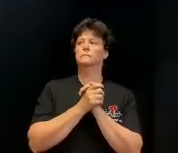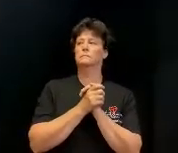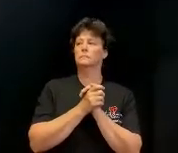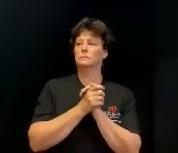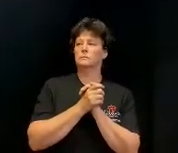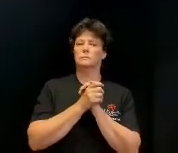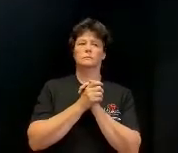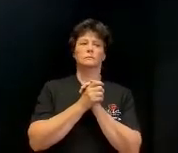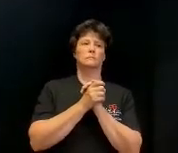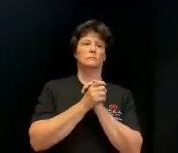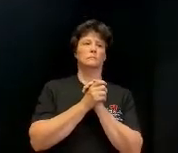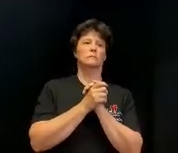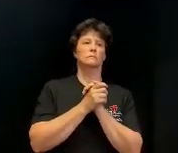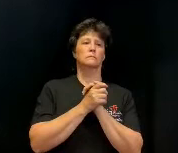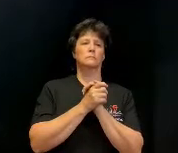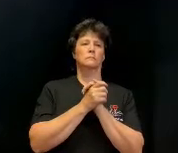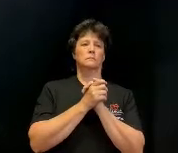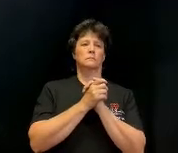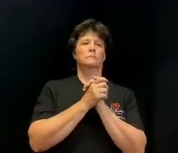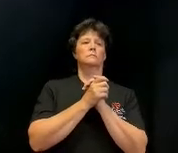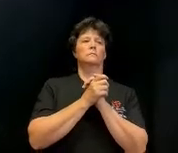Is that a toothpick is what that is?